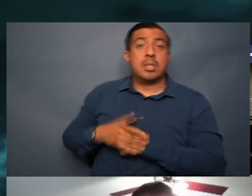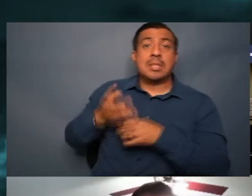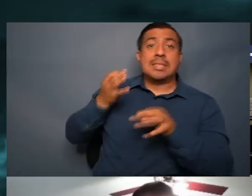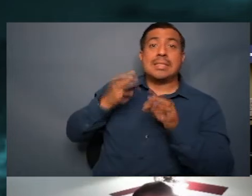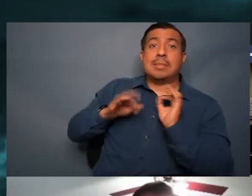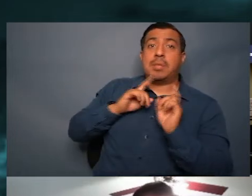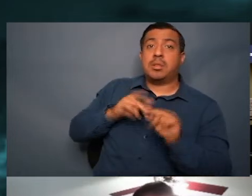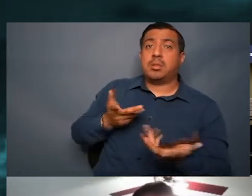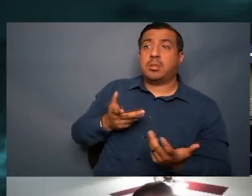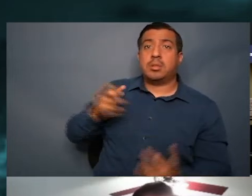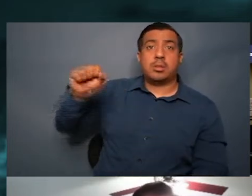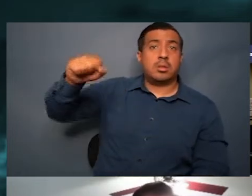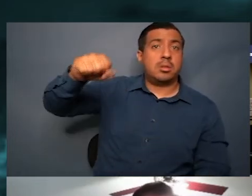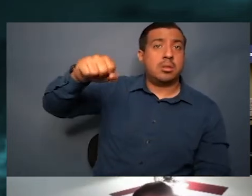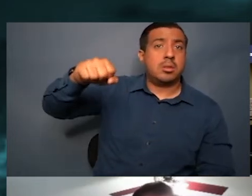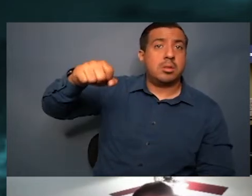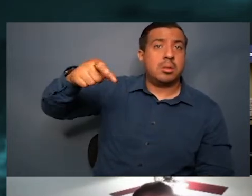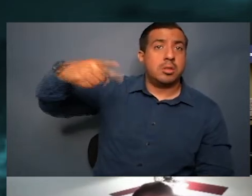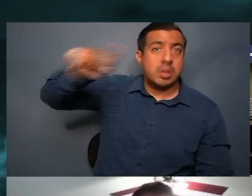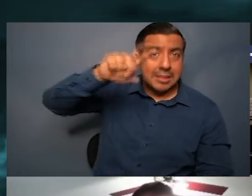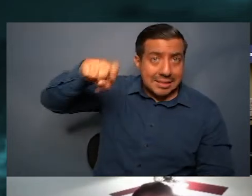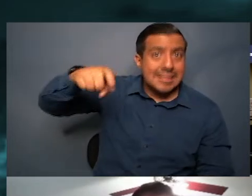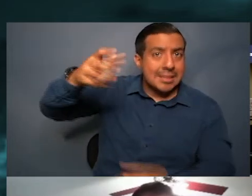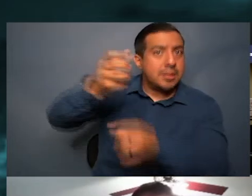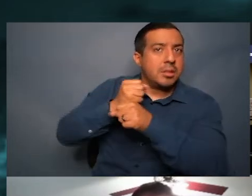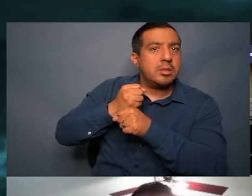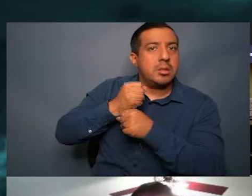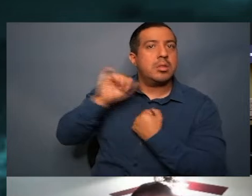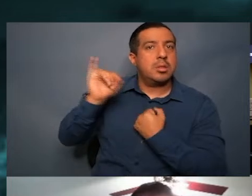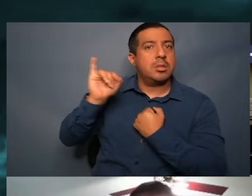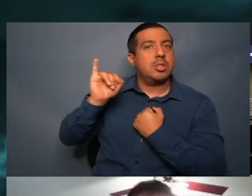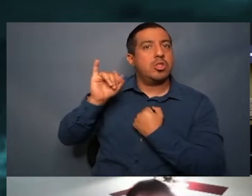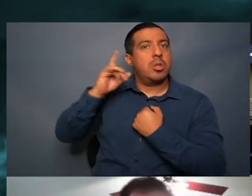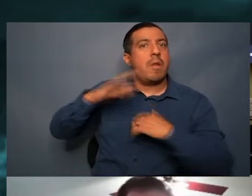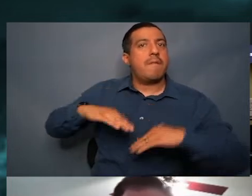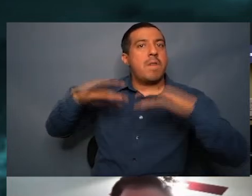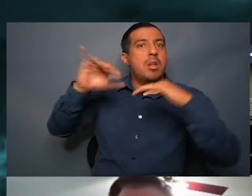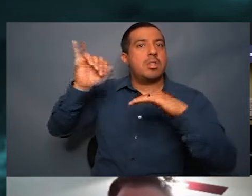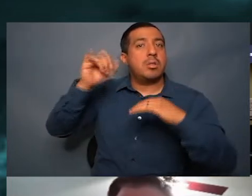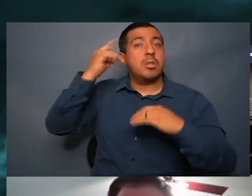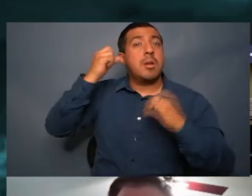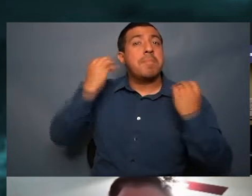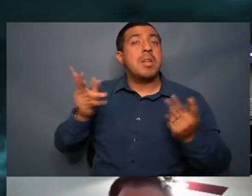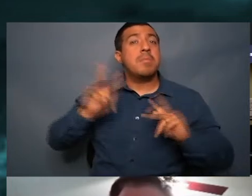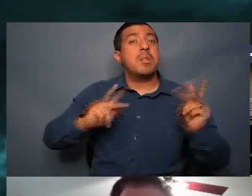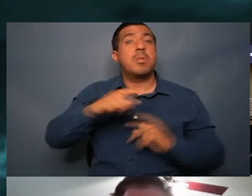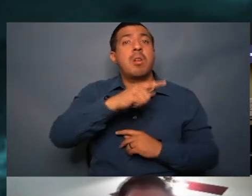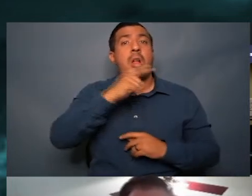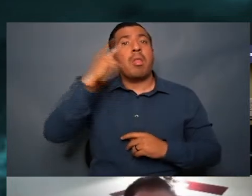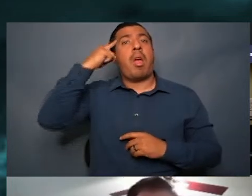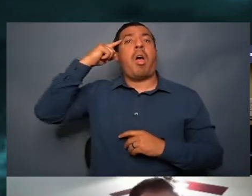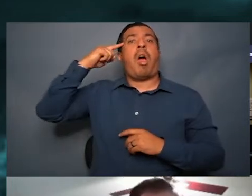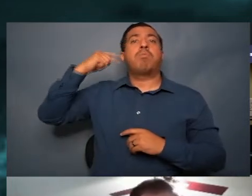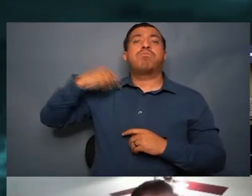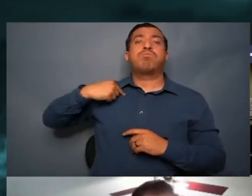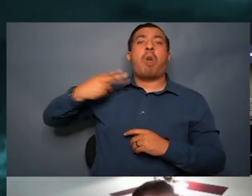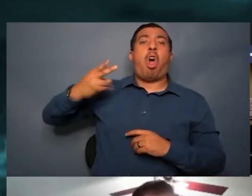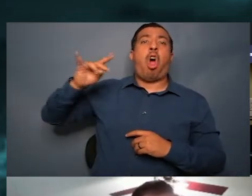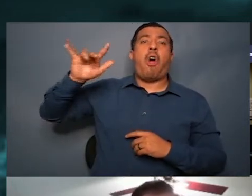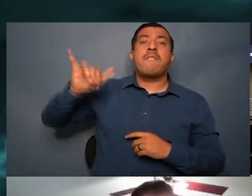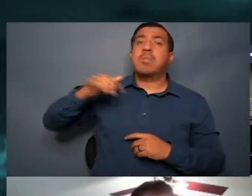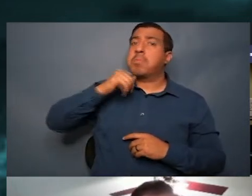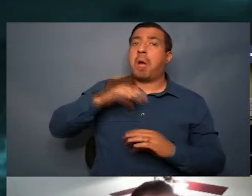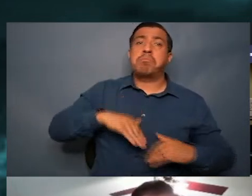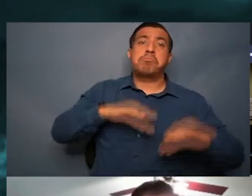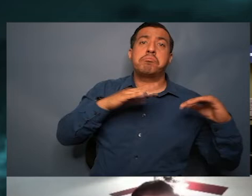yes. Everybody needs flood insurance. There's a lot of individuals who didn't flood during Harvey.